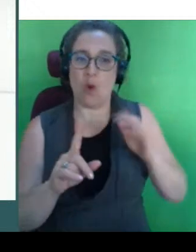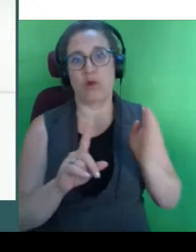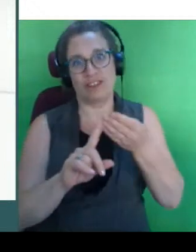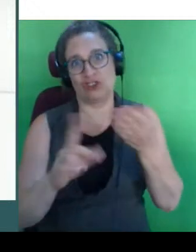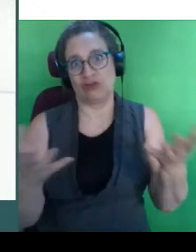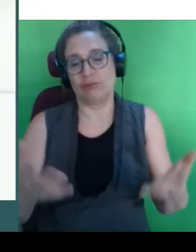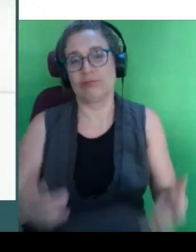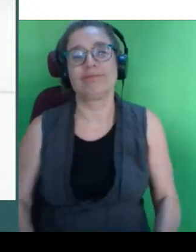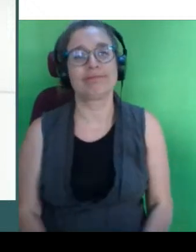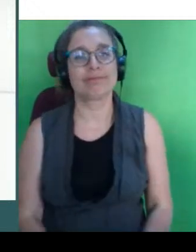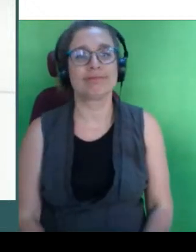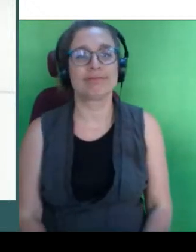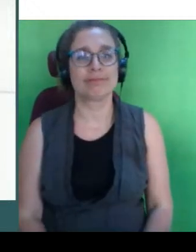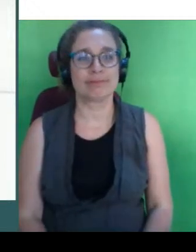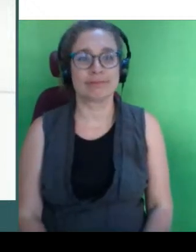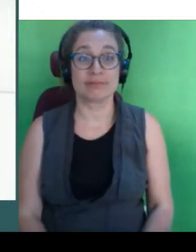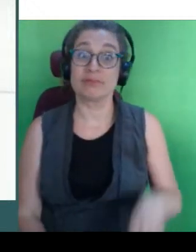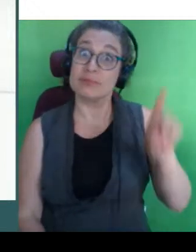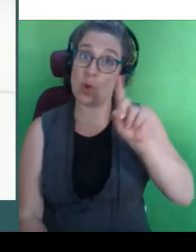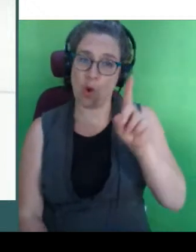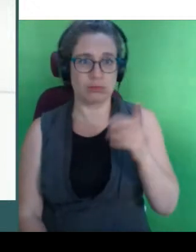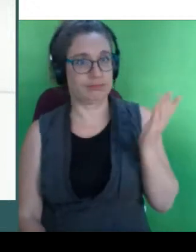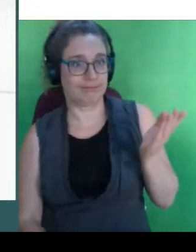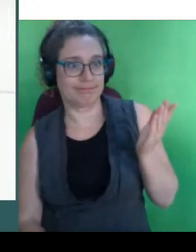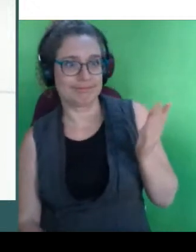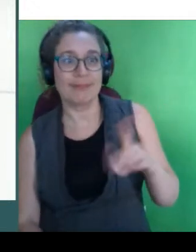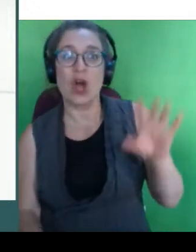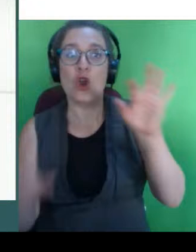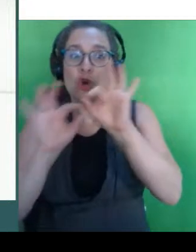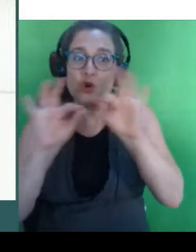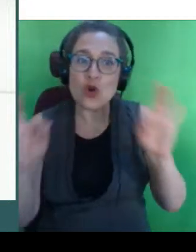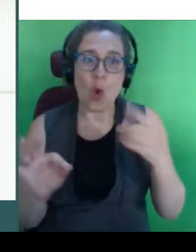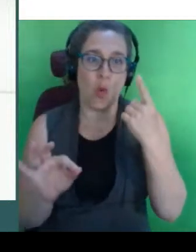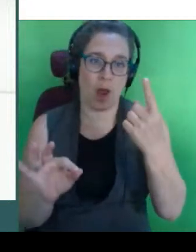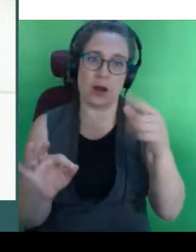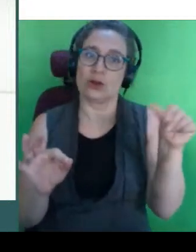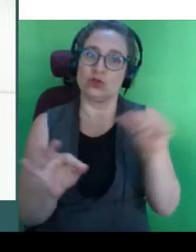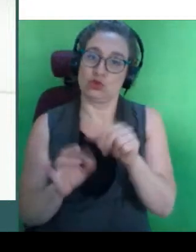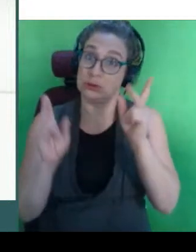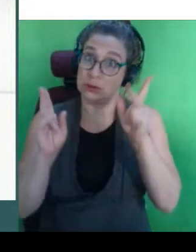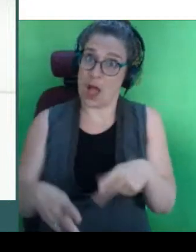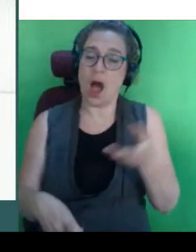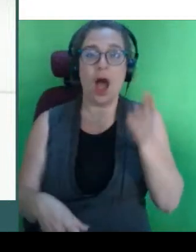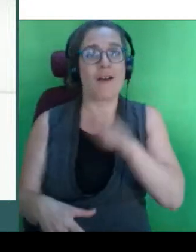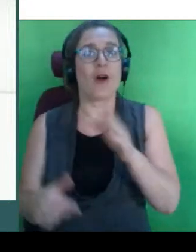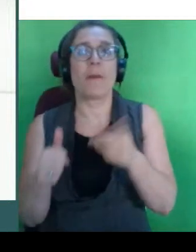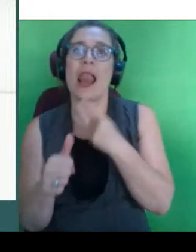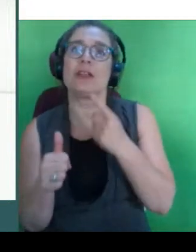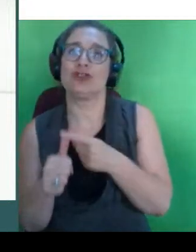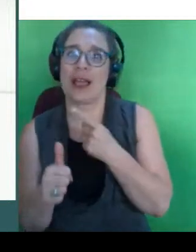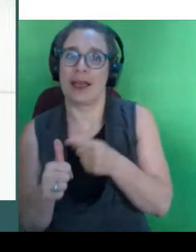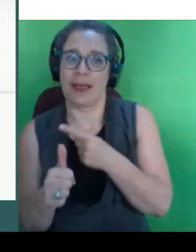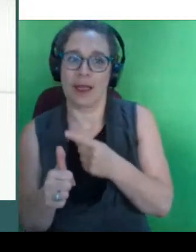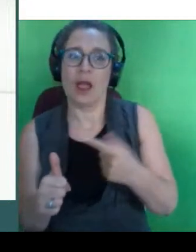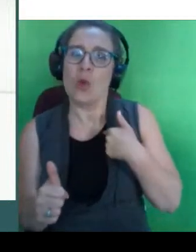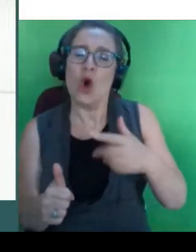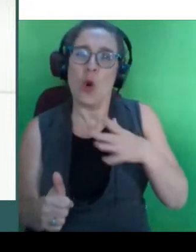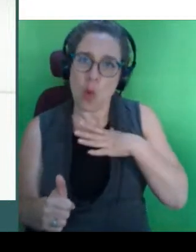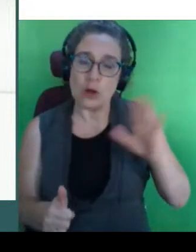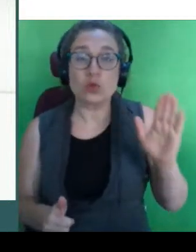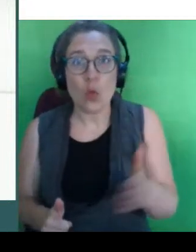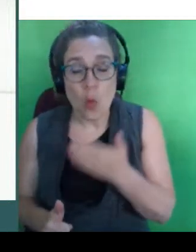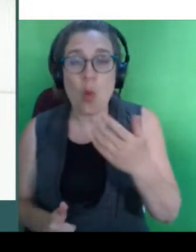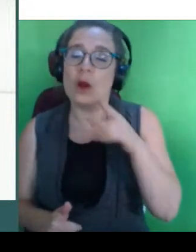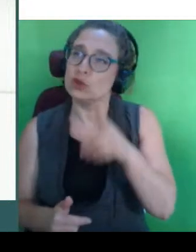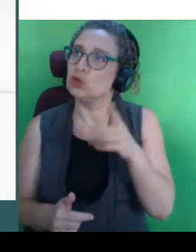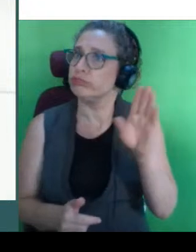So our vision is that no one should die of allergy, and our mission is for everyone to take allergy seriously in the UK with a